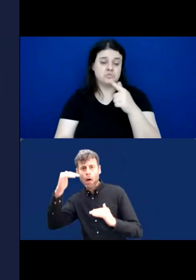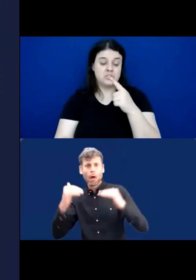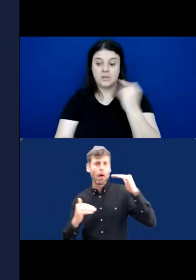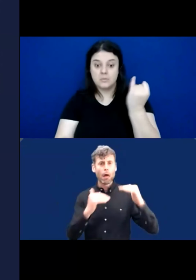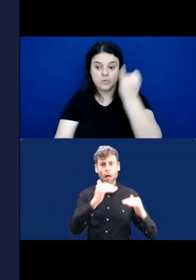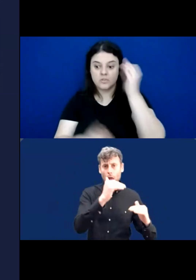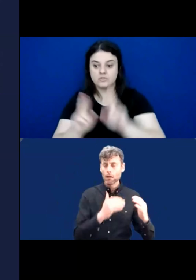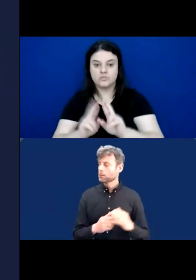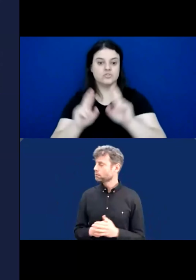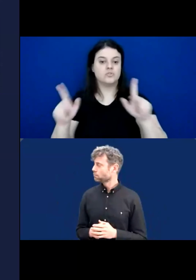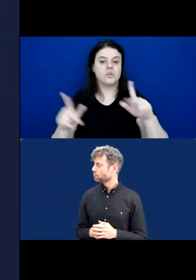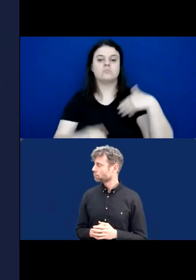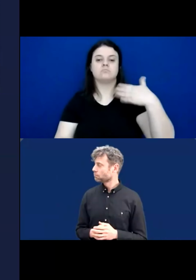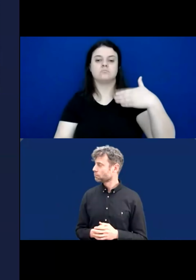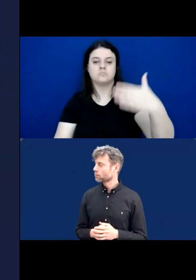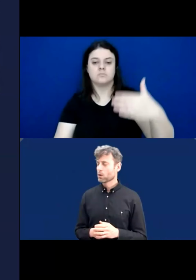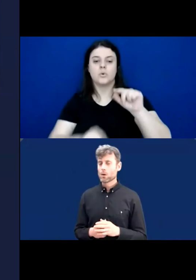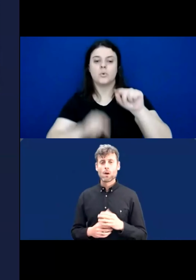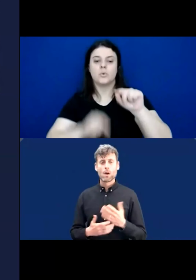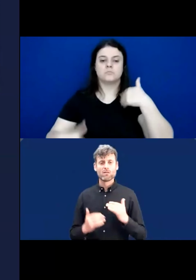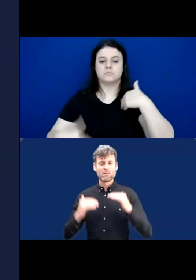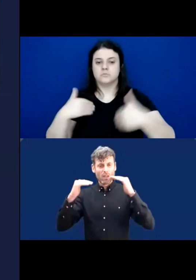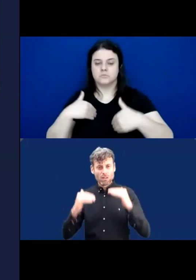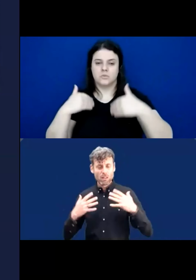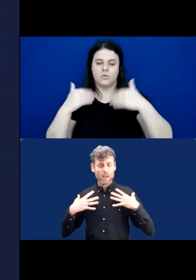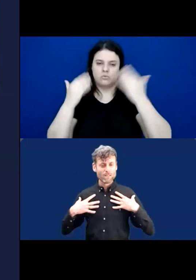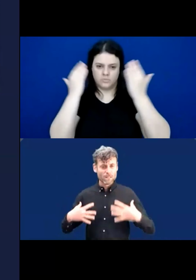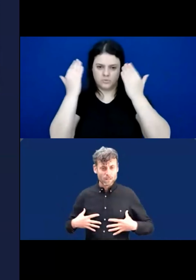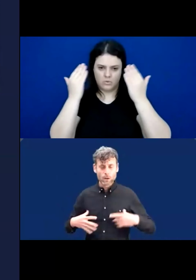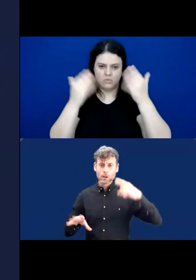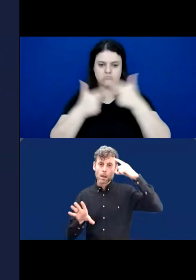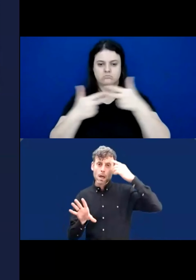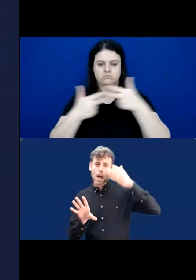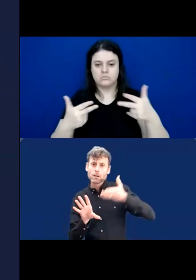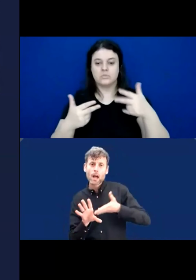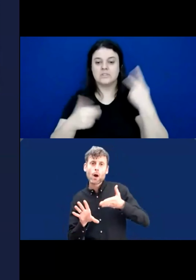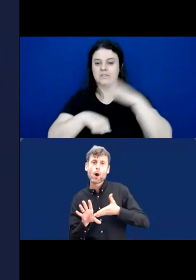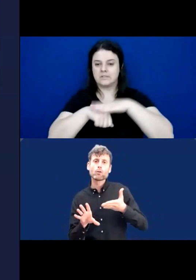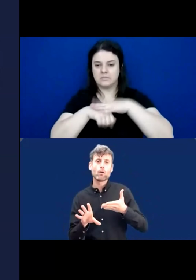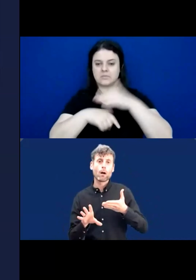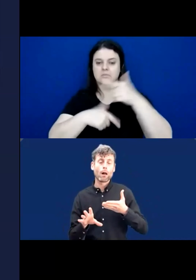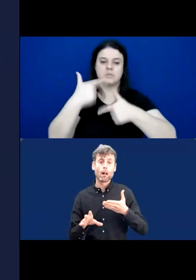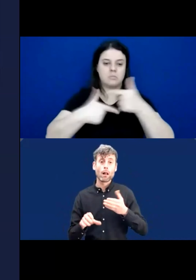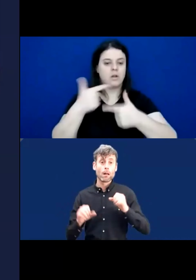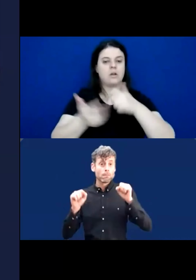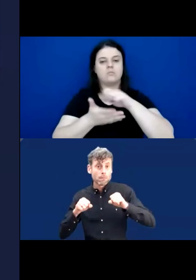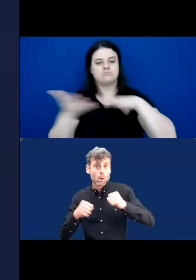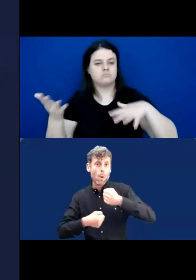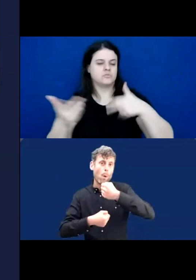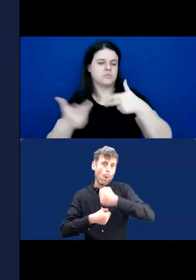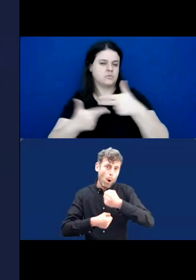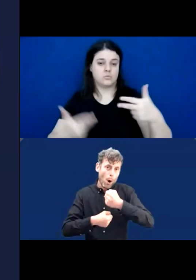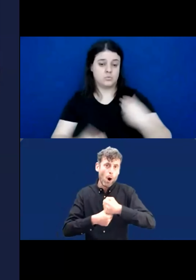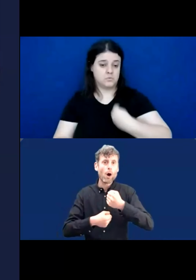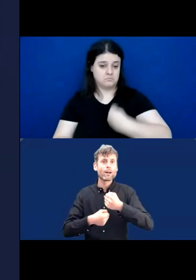the frequency of poor physical or psychological days, or days when the capacity for work and activity of daily living had